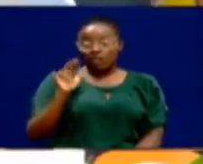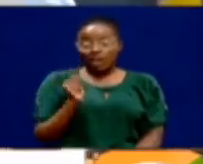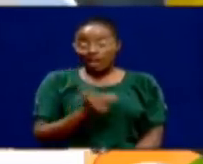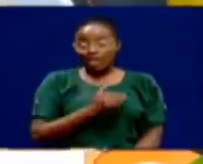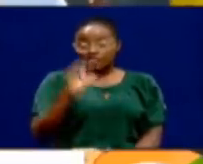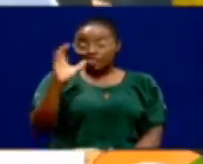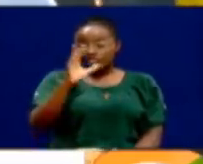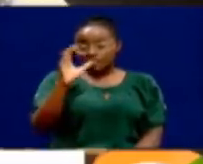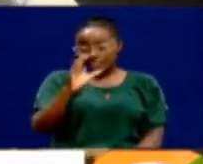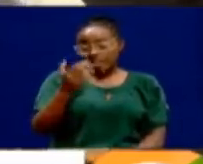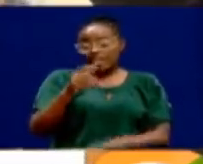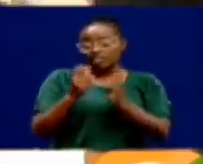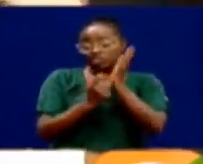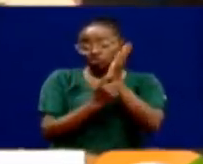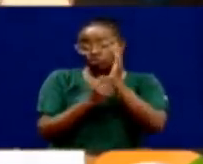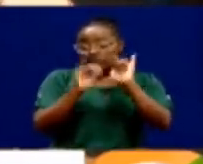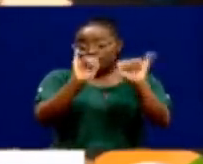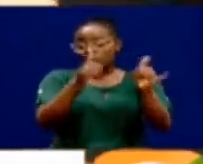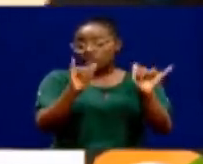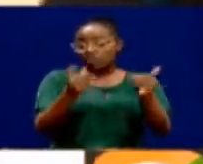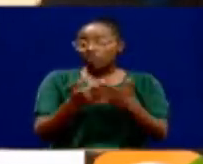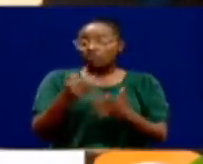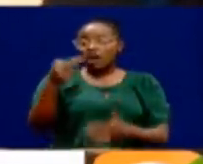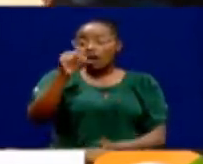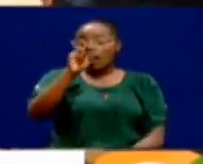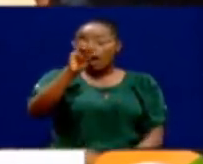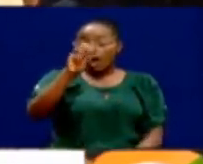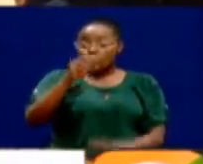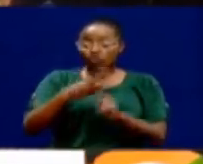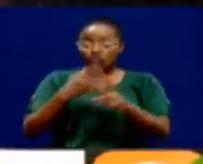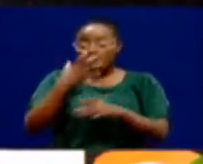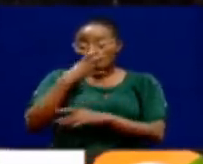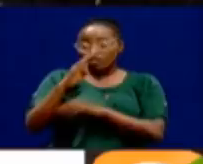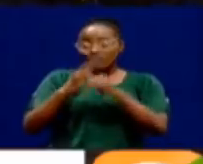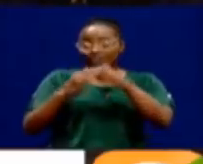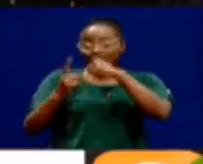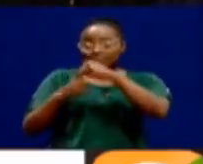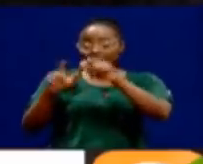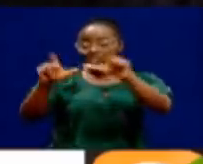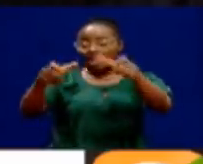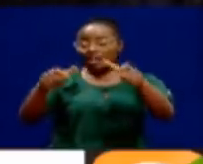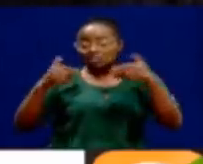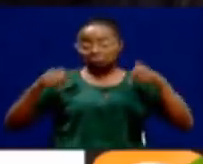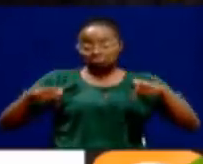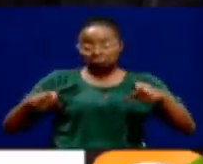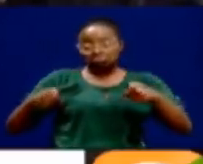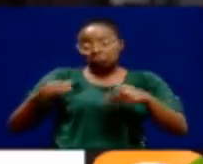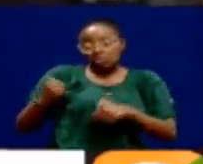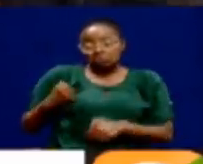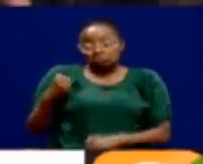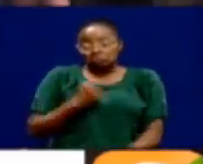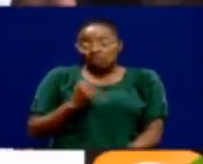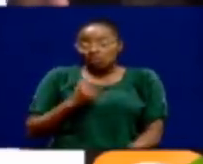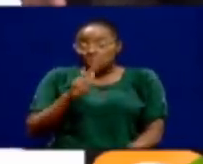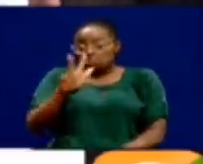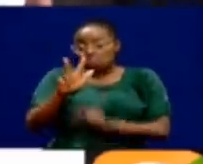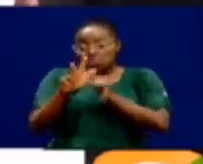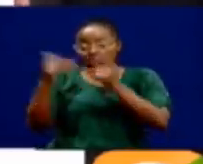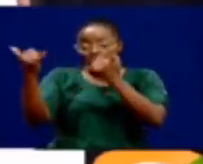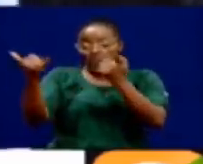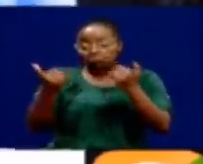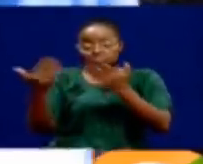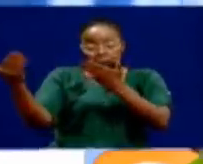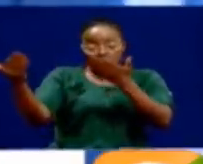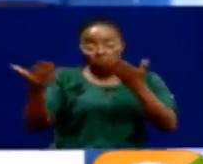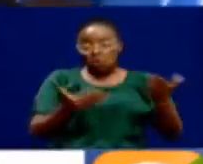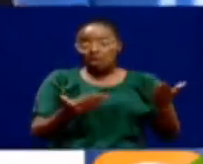Citizen Nipashe's Rashid Abdallah, Hot 96's Professor Hamo, and myself, were welcomed like one of their own.